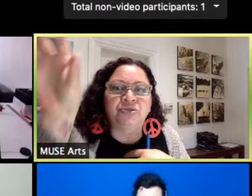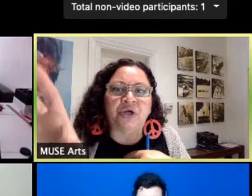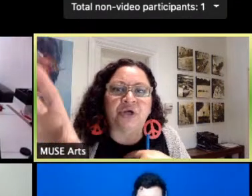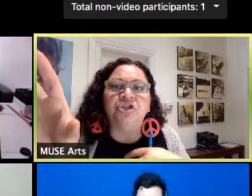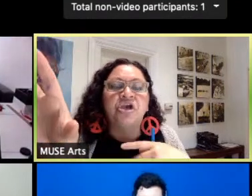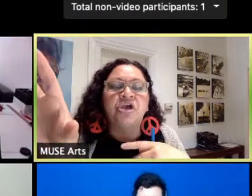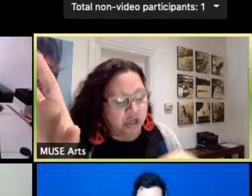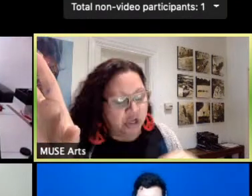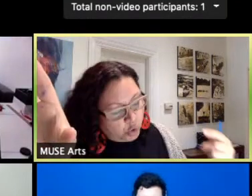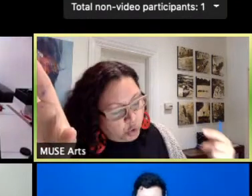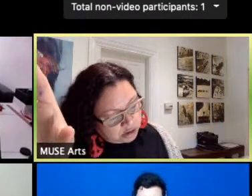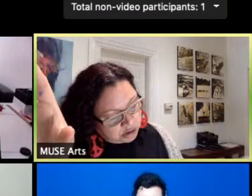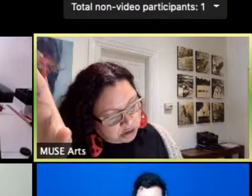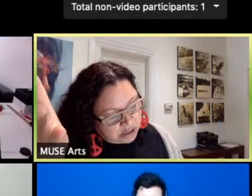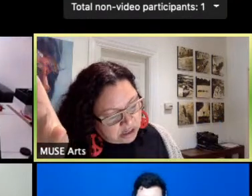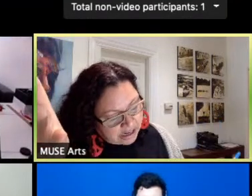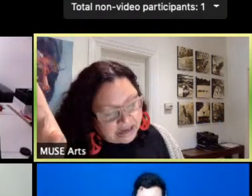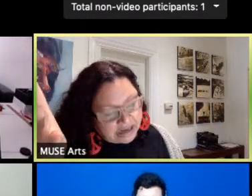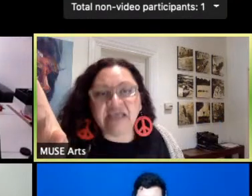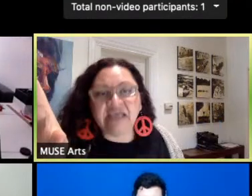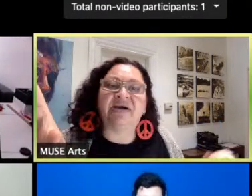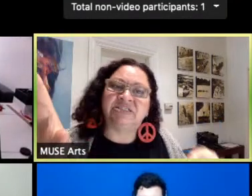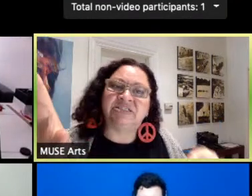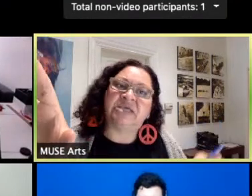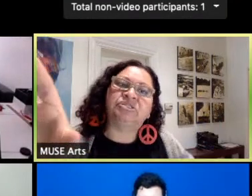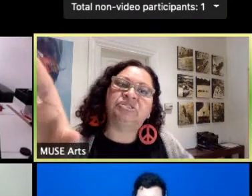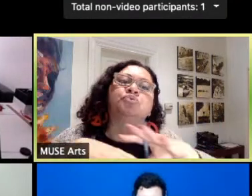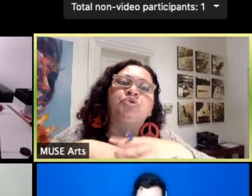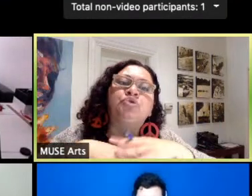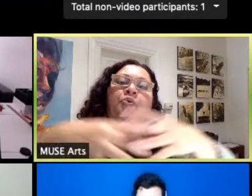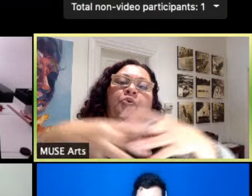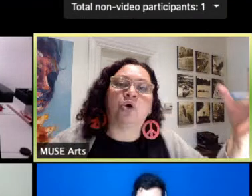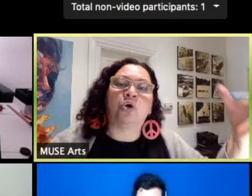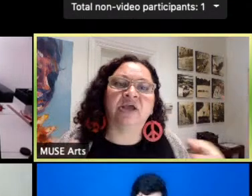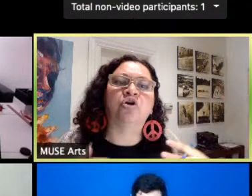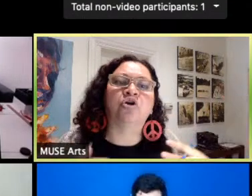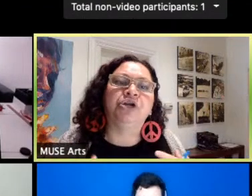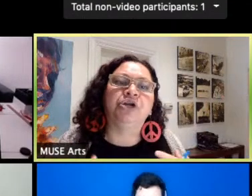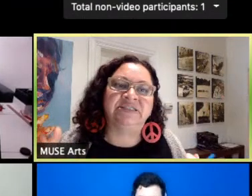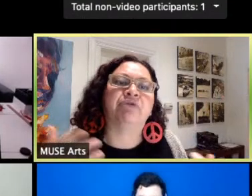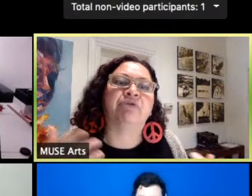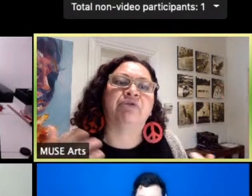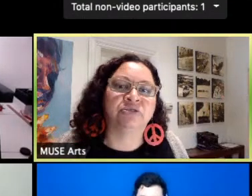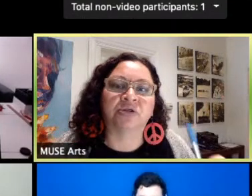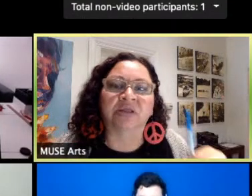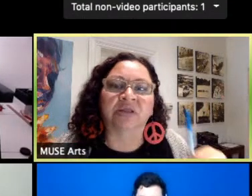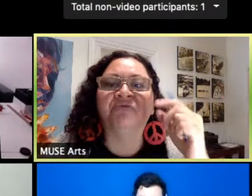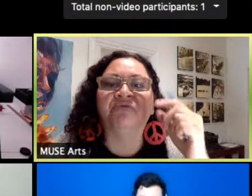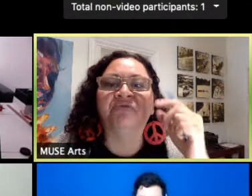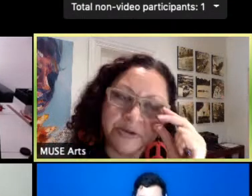won't give us a space to support all the communities that we had supported before.